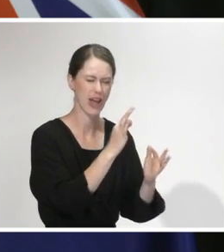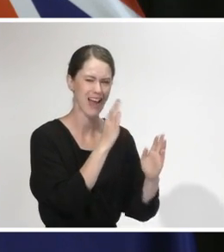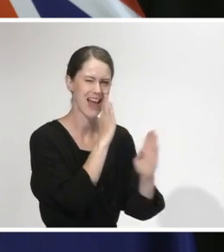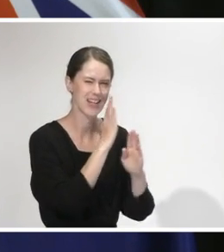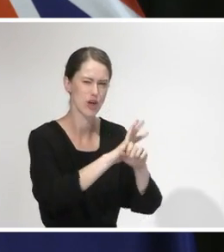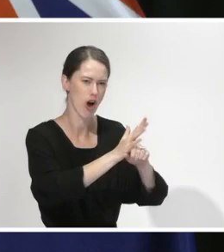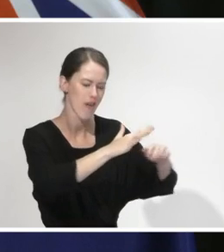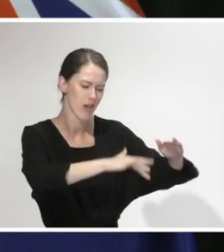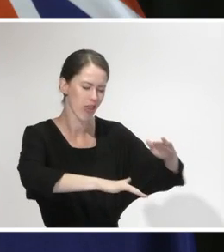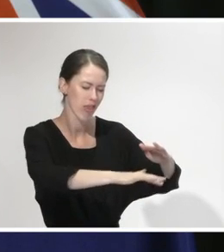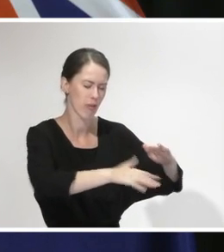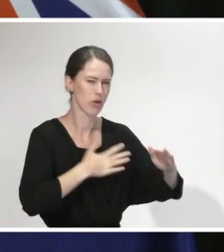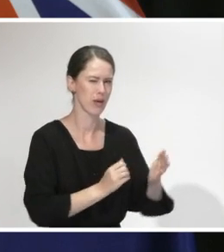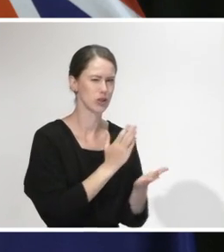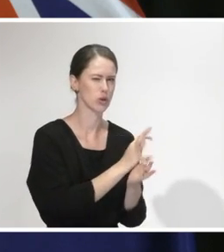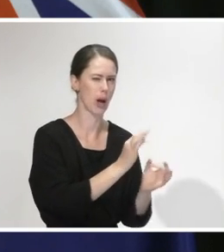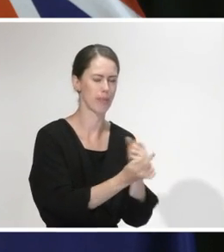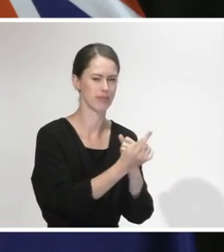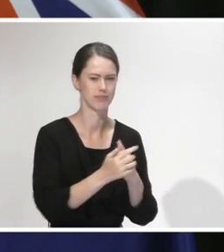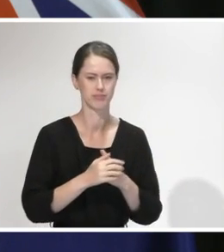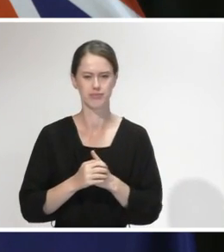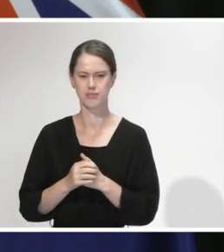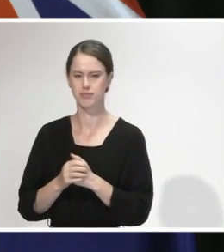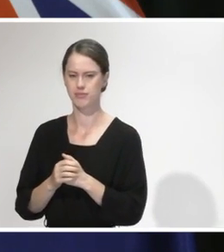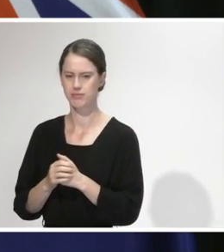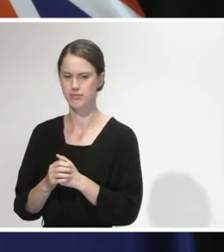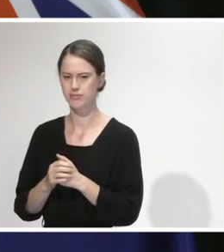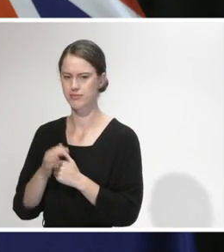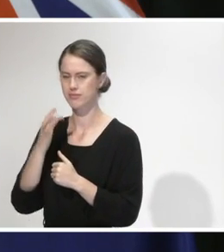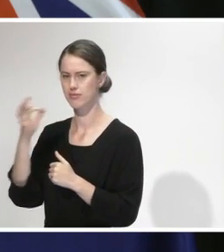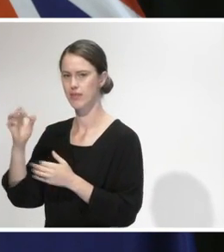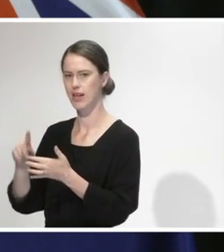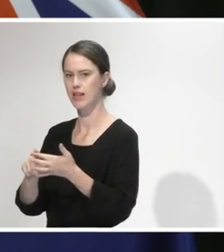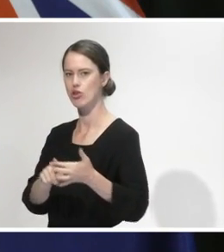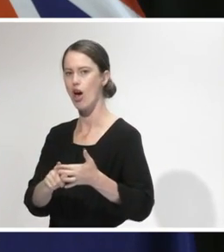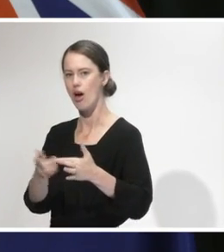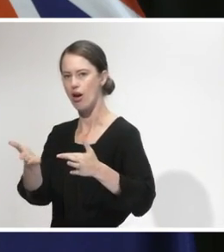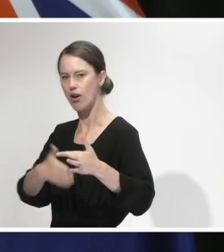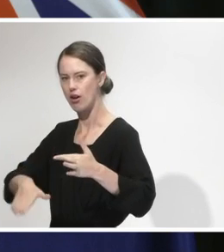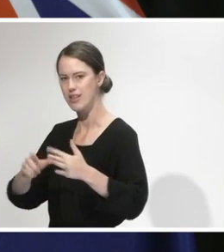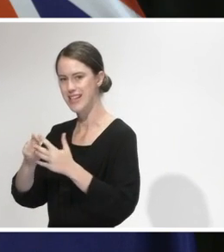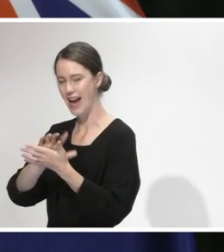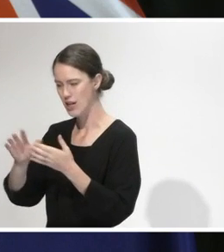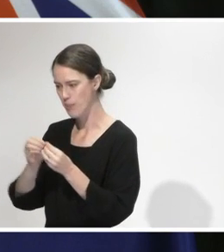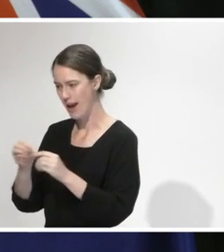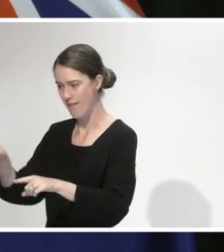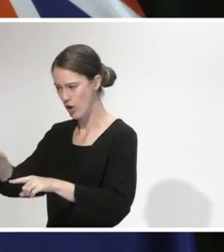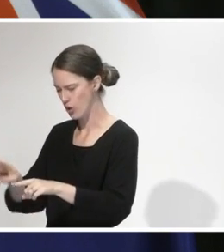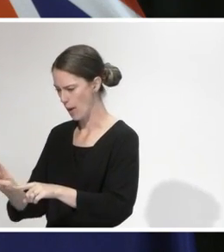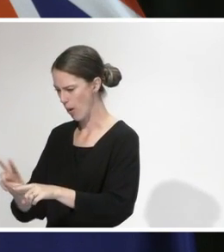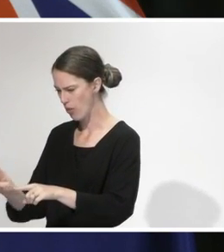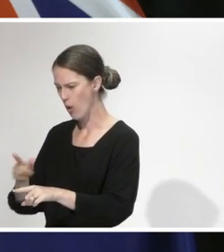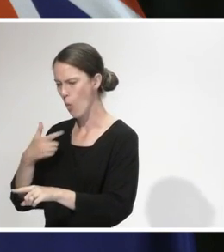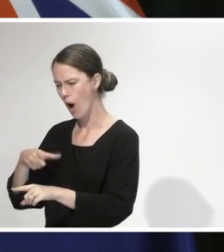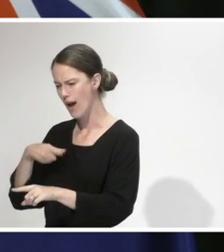that we're not missing cases. And so with the Tairawhiti DHB, what would you put down to, and the Whanganui, why